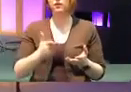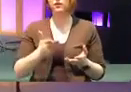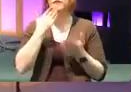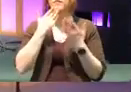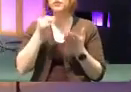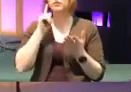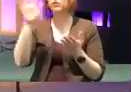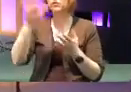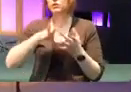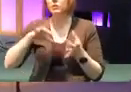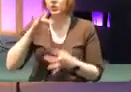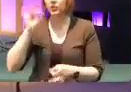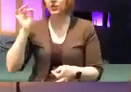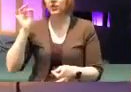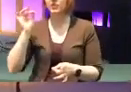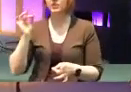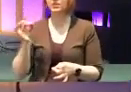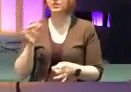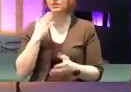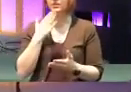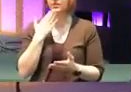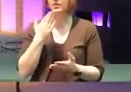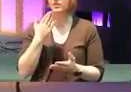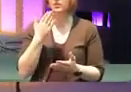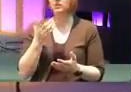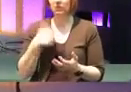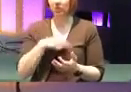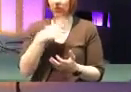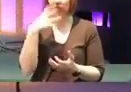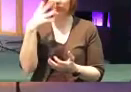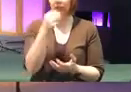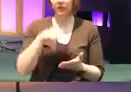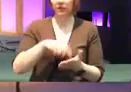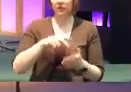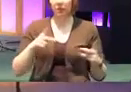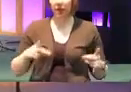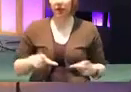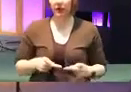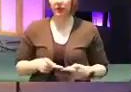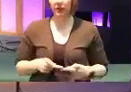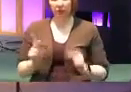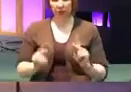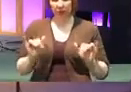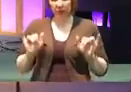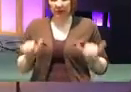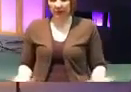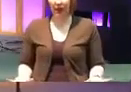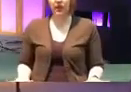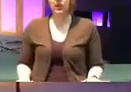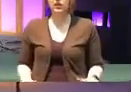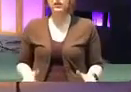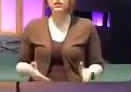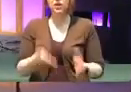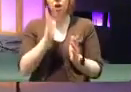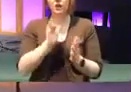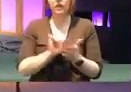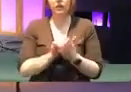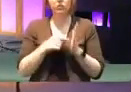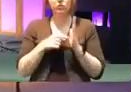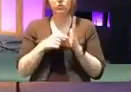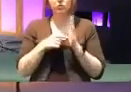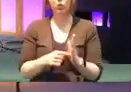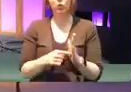Thank you for your Spirit. And Lord, as we leave this place today, Lord, even those that remain, God, that you would manifest